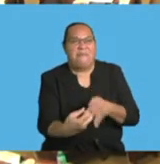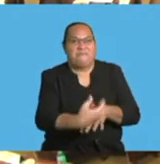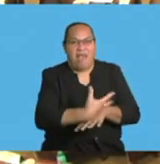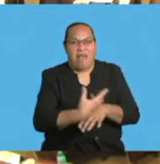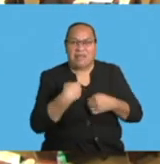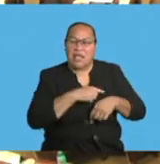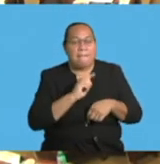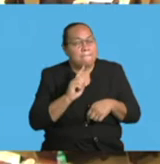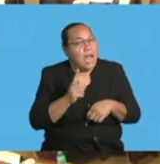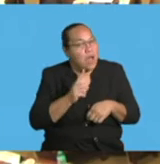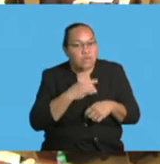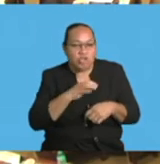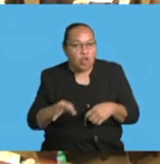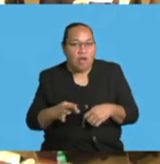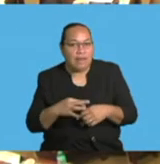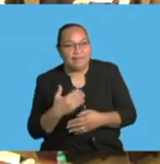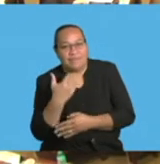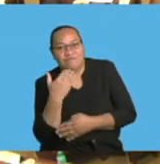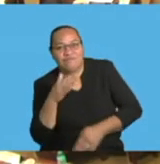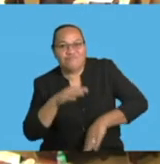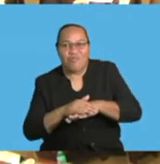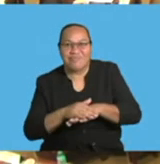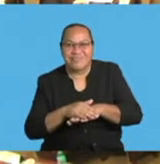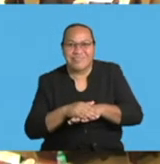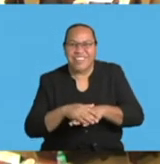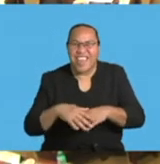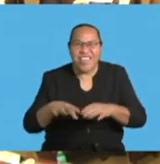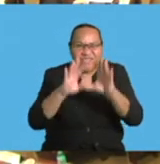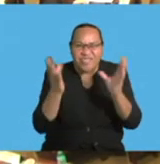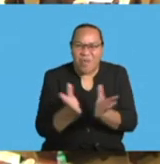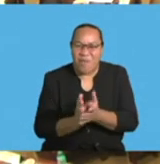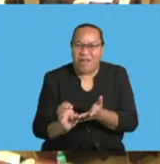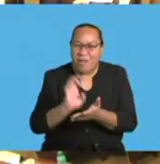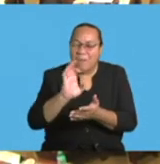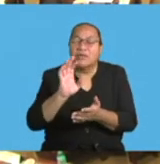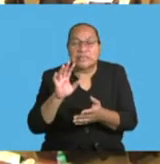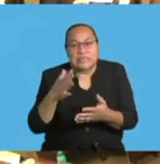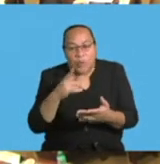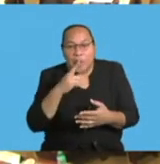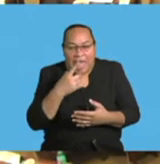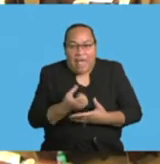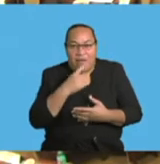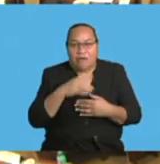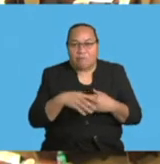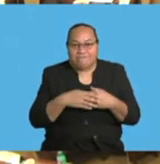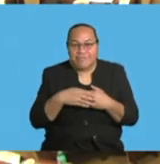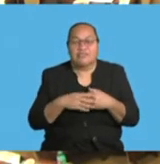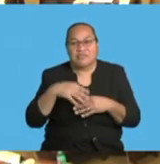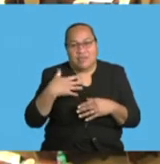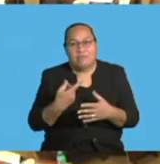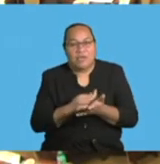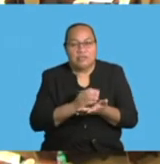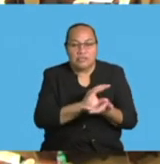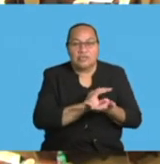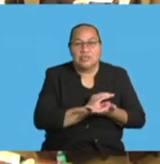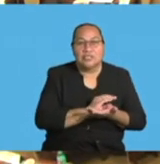not completely consumed by the global economy, we have some form of buffer. But Mr. Speaker, sir, the liquidity rate in Fiji at the moment is at